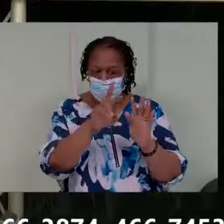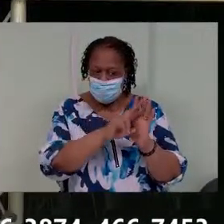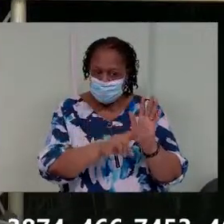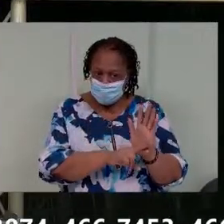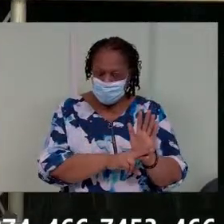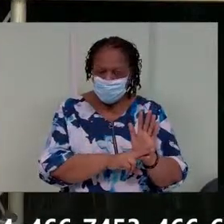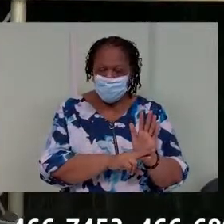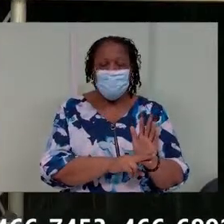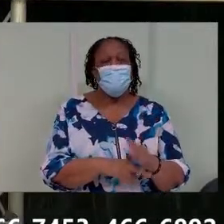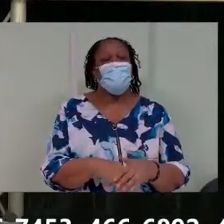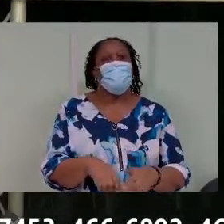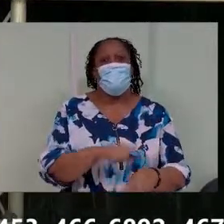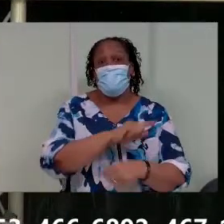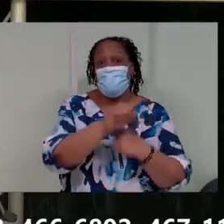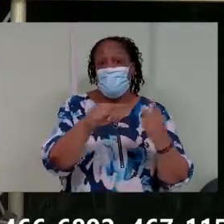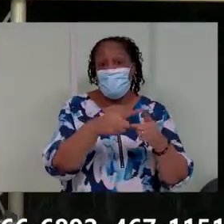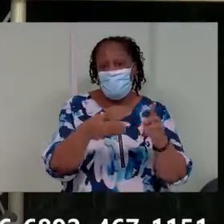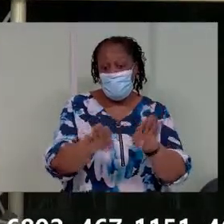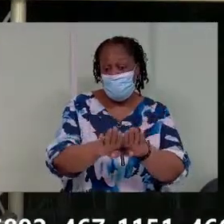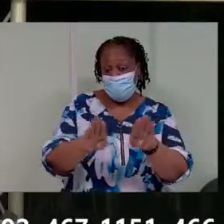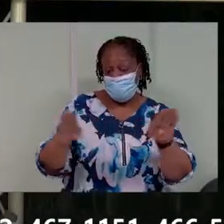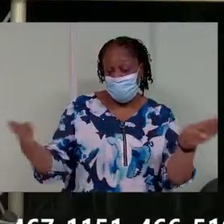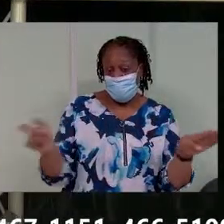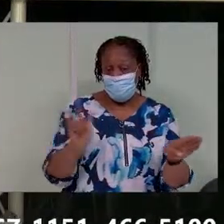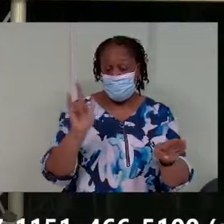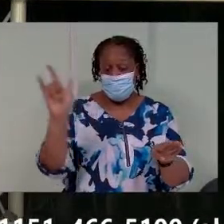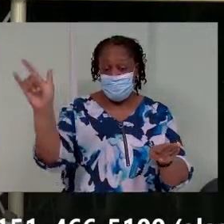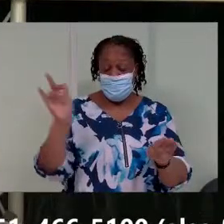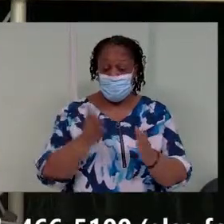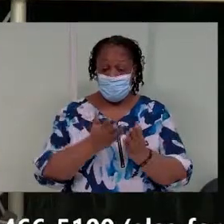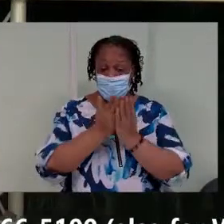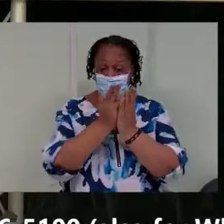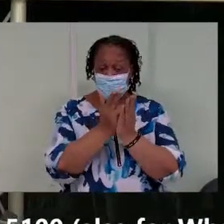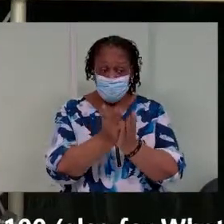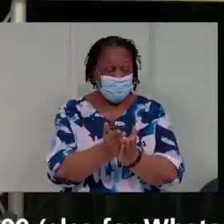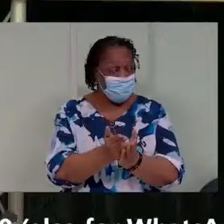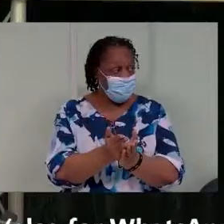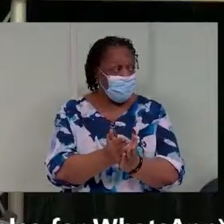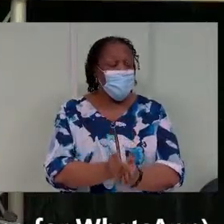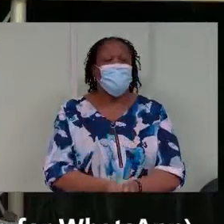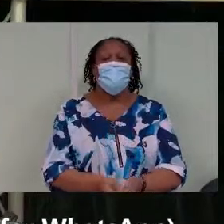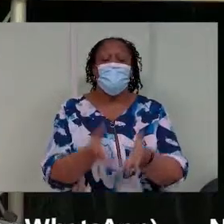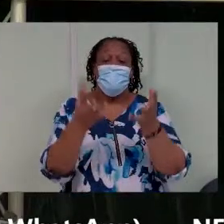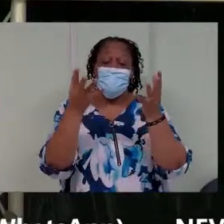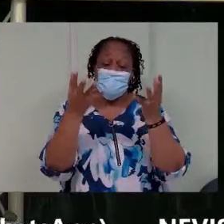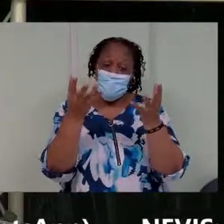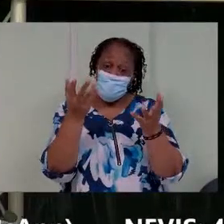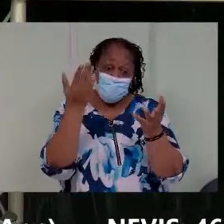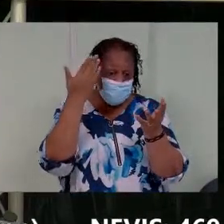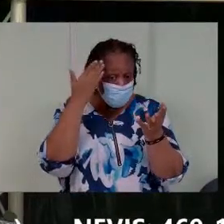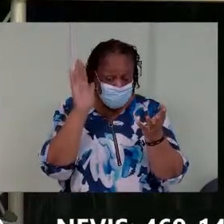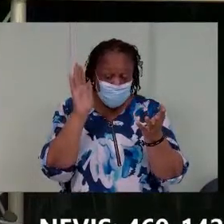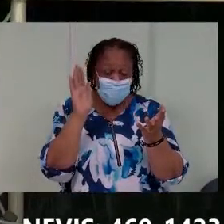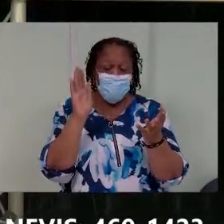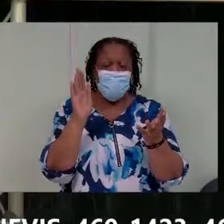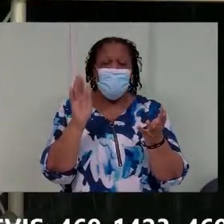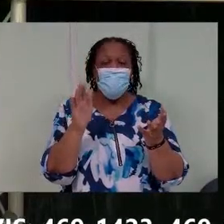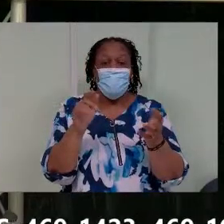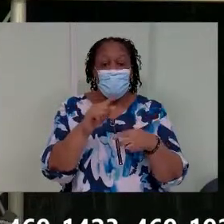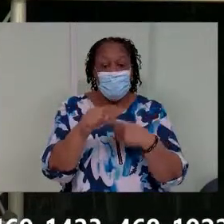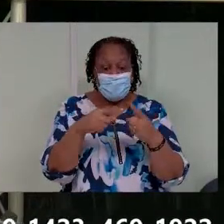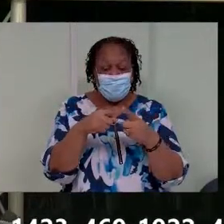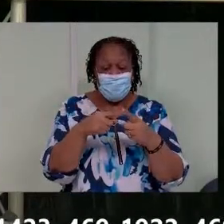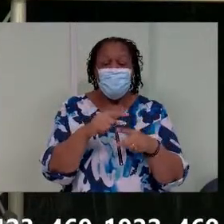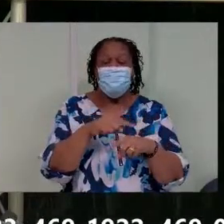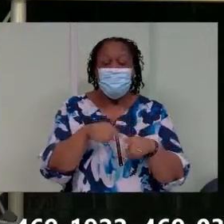open, our risk will increase and the likelihood of the reintroduction of the virus in the country becomes greater. If we are